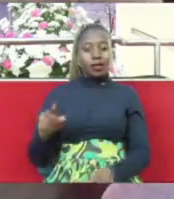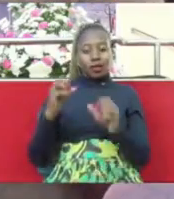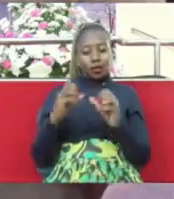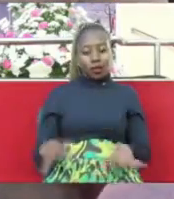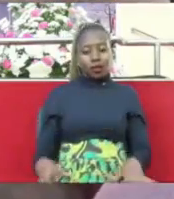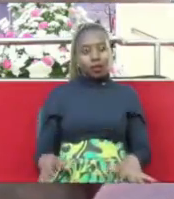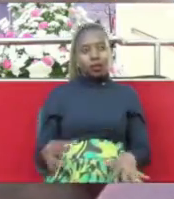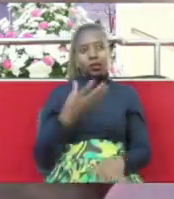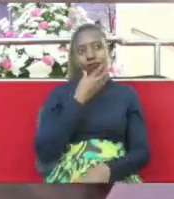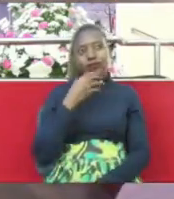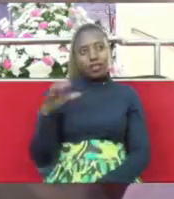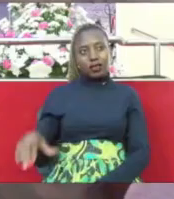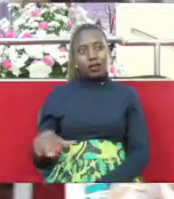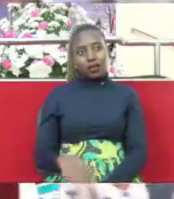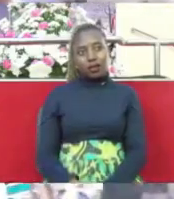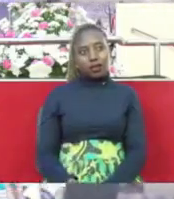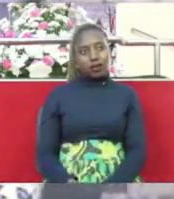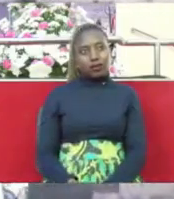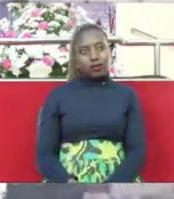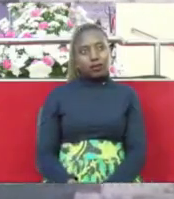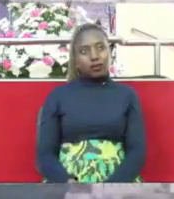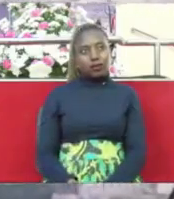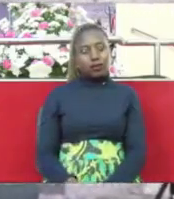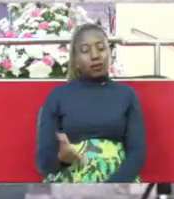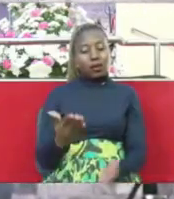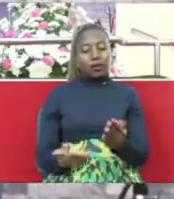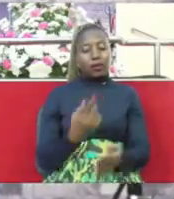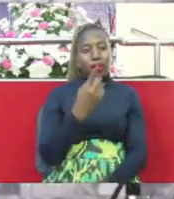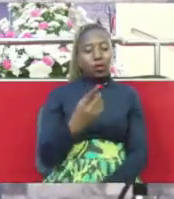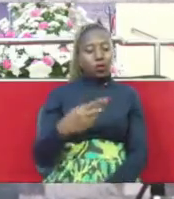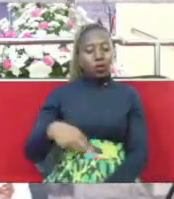Could it be that you've been walking with an angel instead of the Lord?